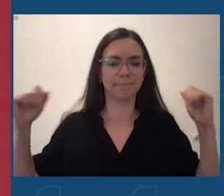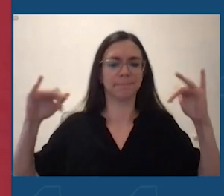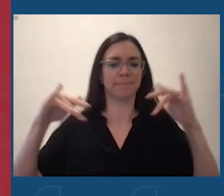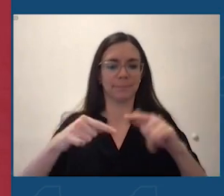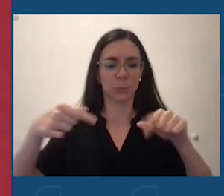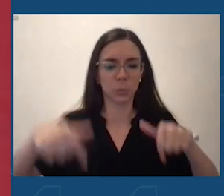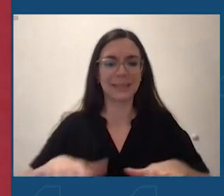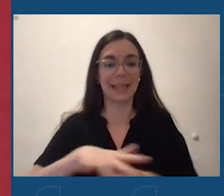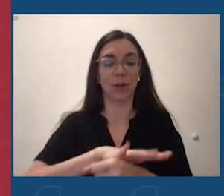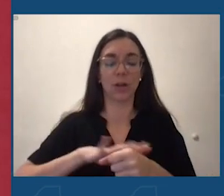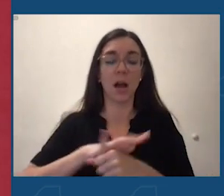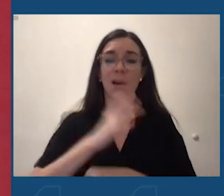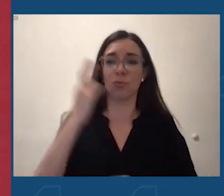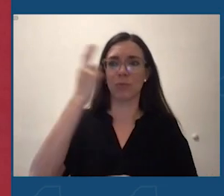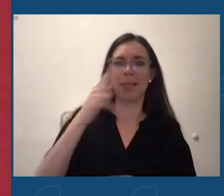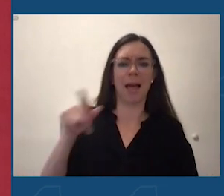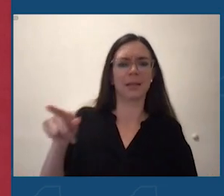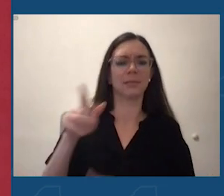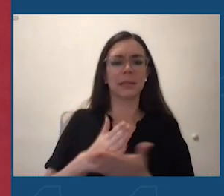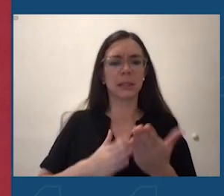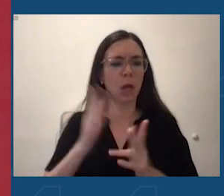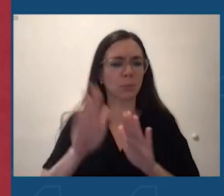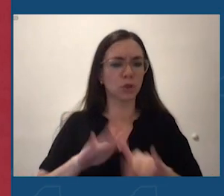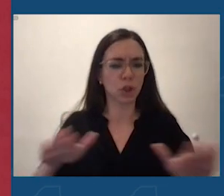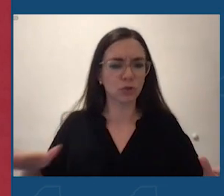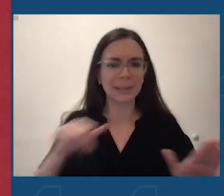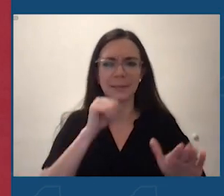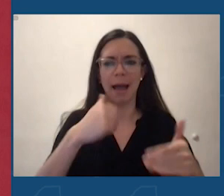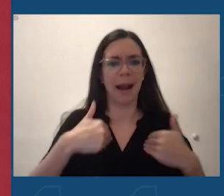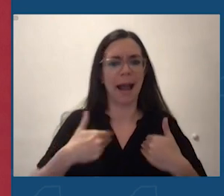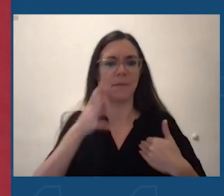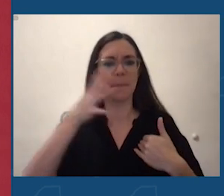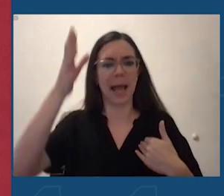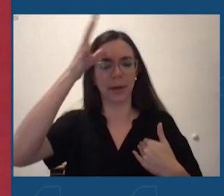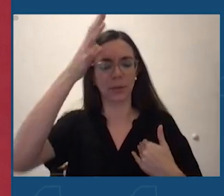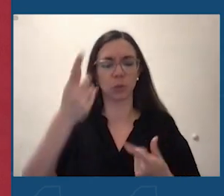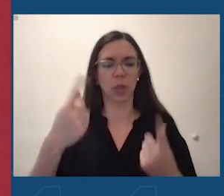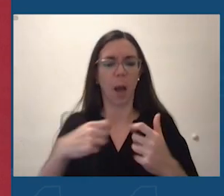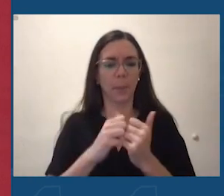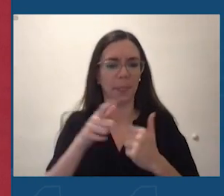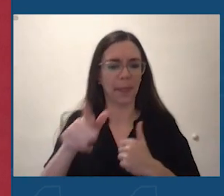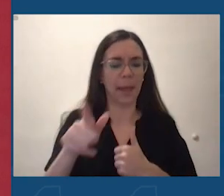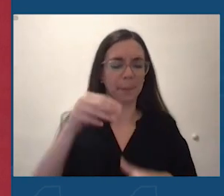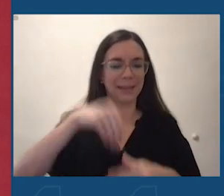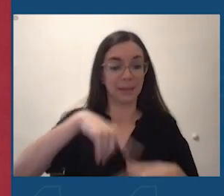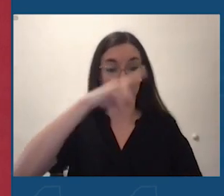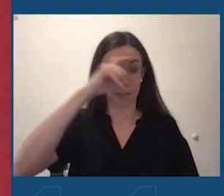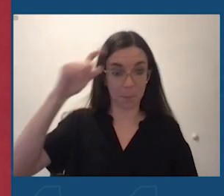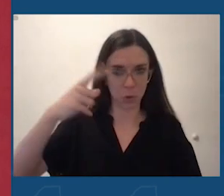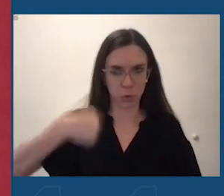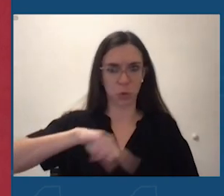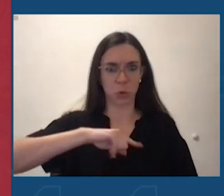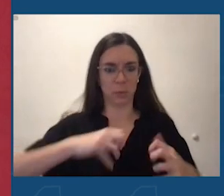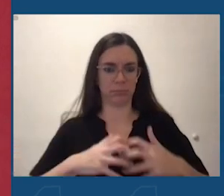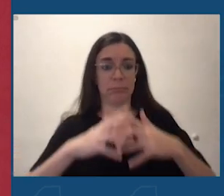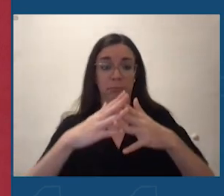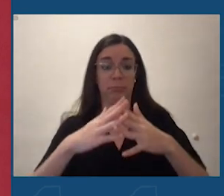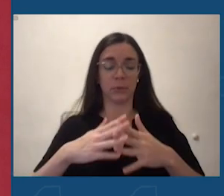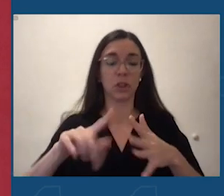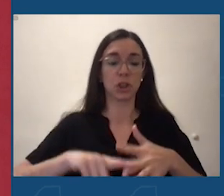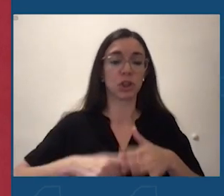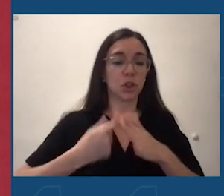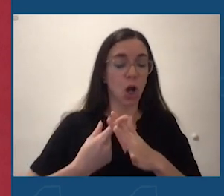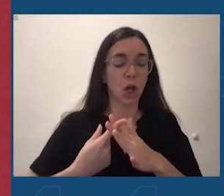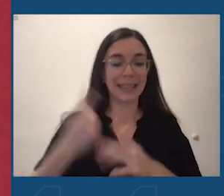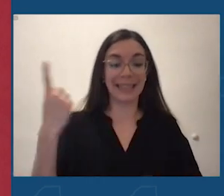have parents to be with them during the summertime. So we literally started a day camp. It wasn't beautiful. It was in the basement